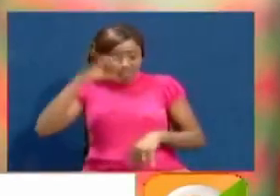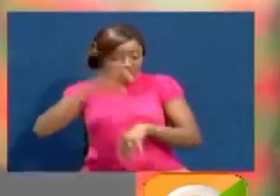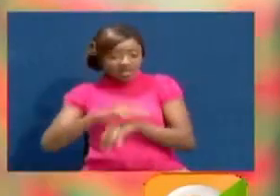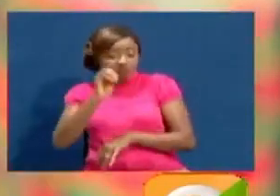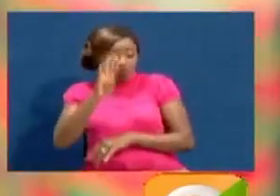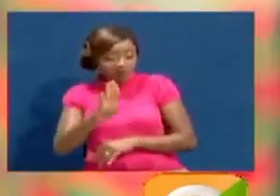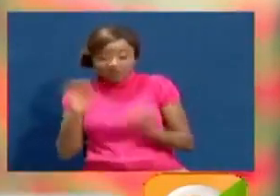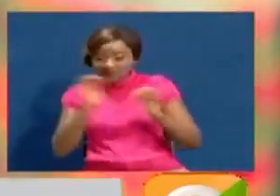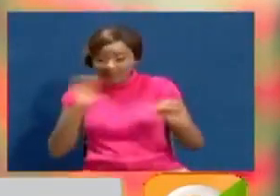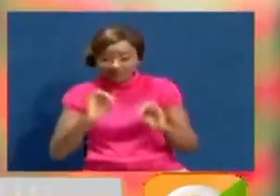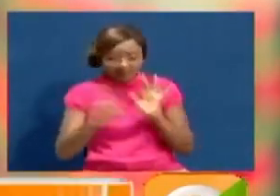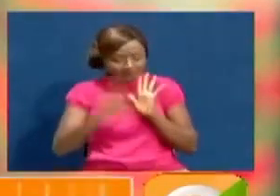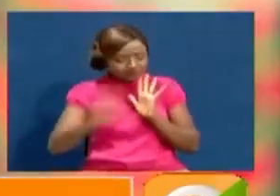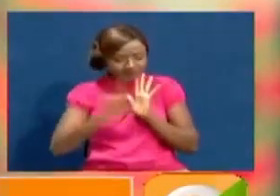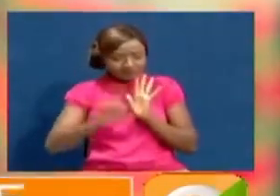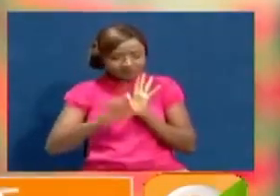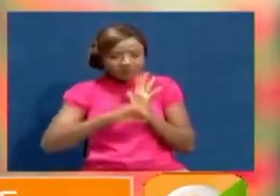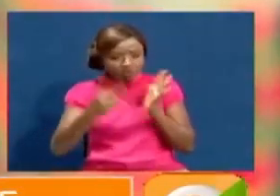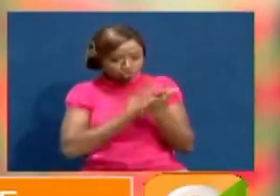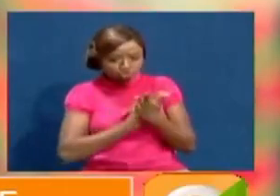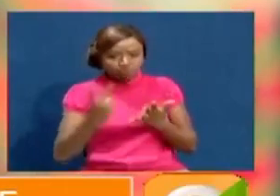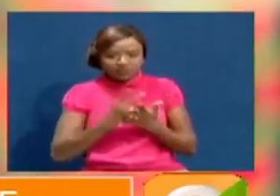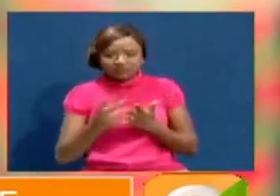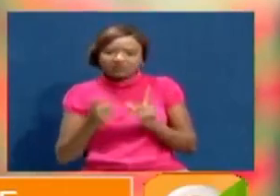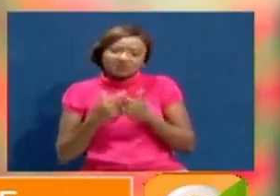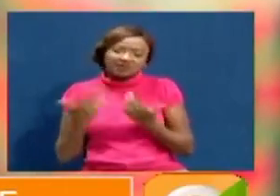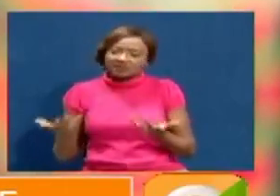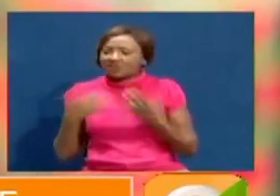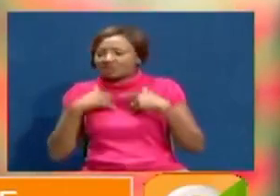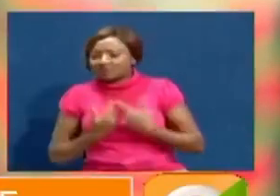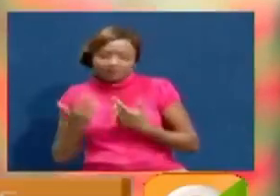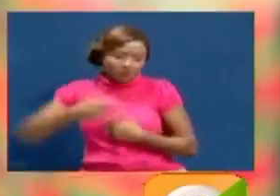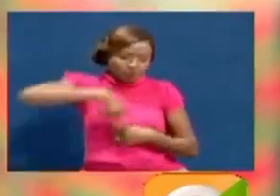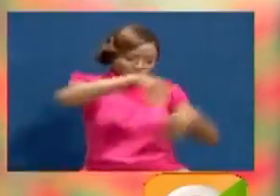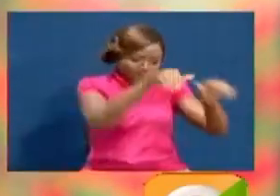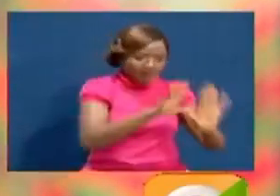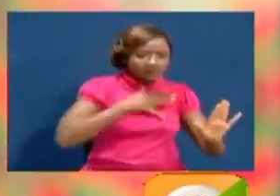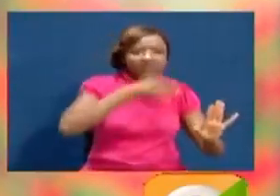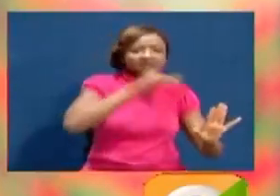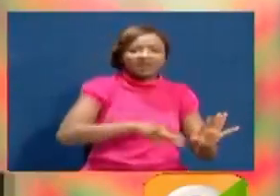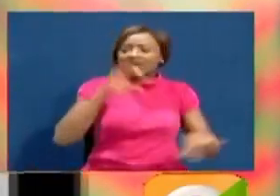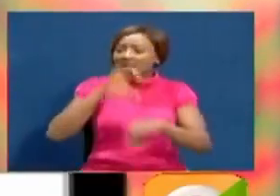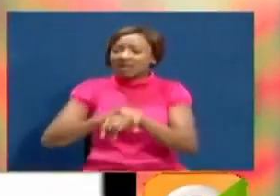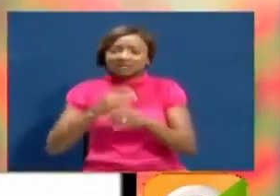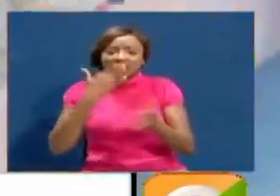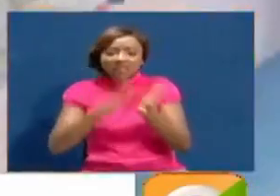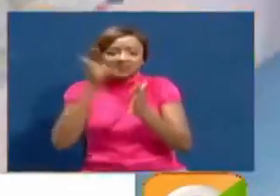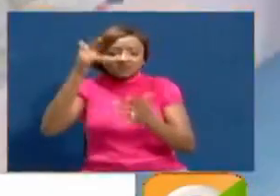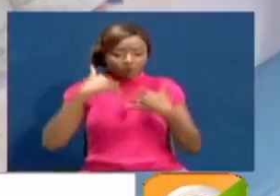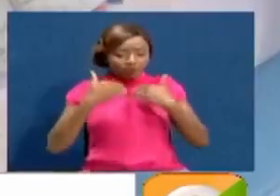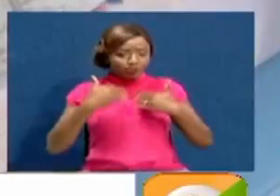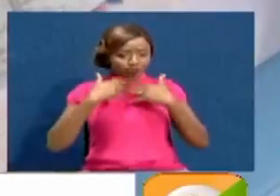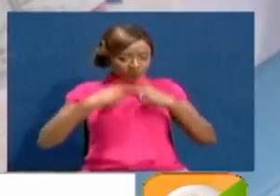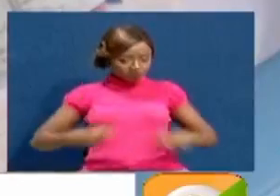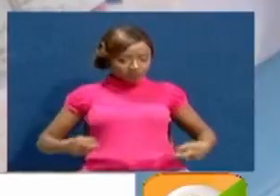nilitembea wiki mbili. Kutembea wiki mbili, nikaenda nikazika mtoto wangu bila OB. Hata barua ya postmortem hawakusaini.